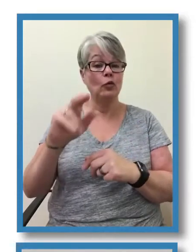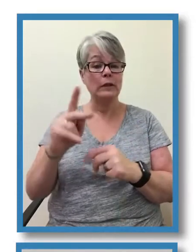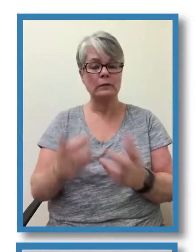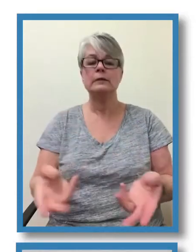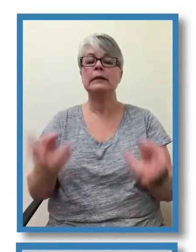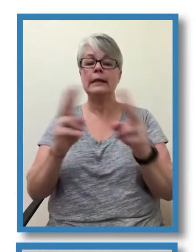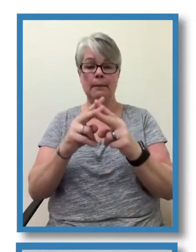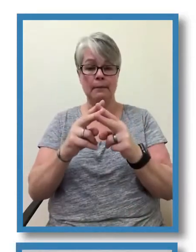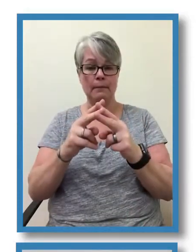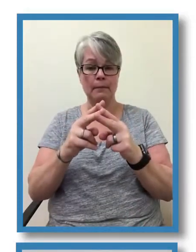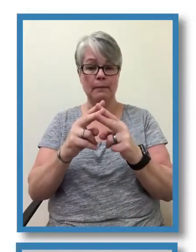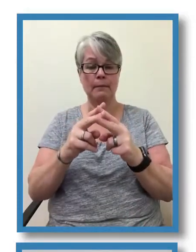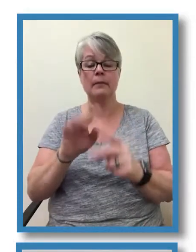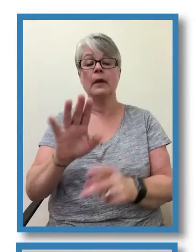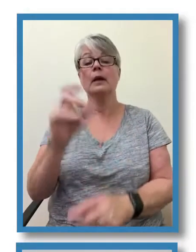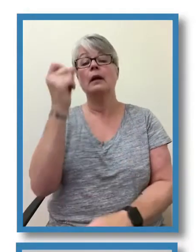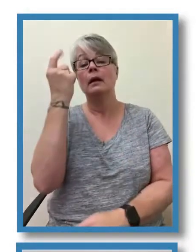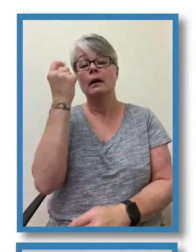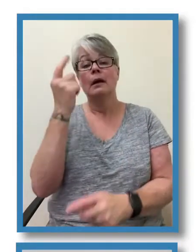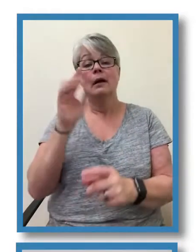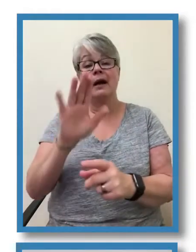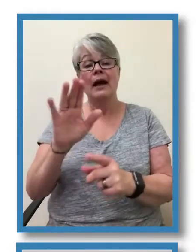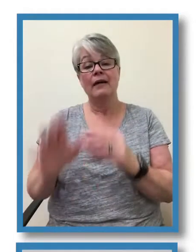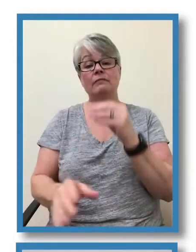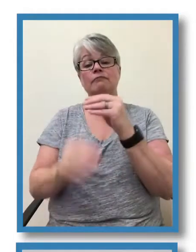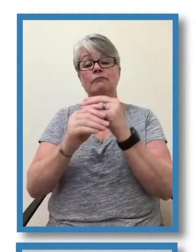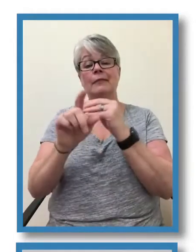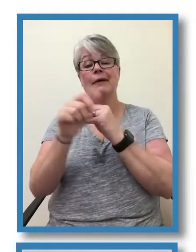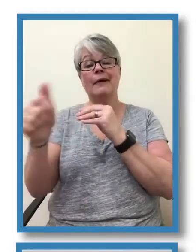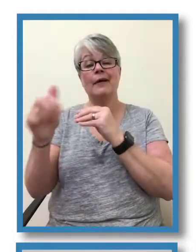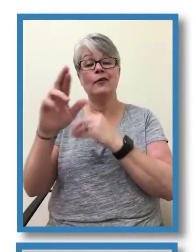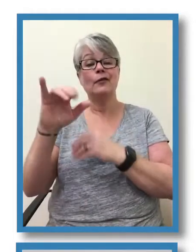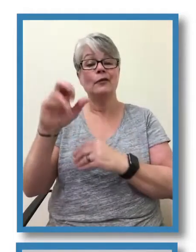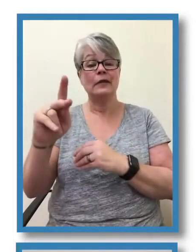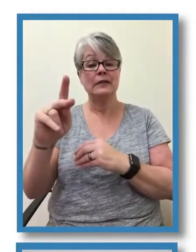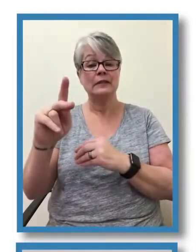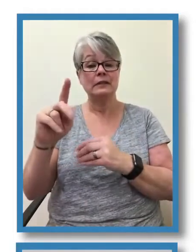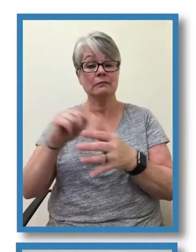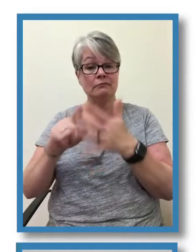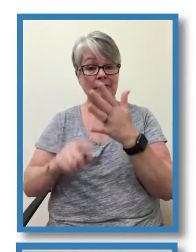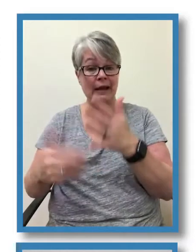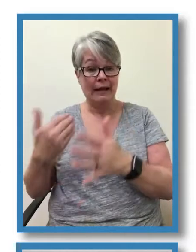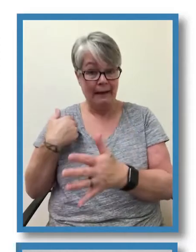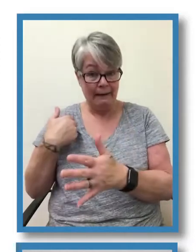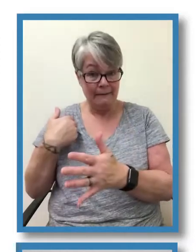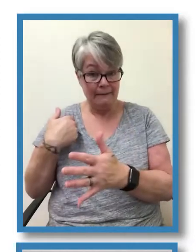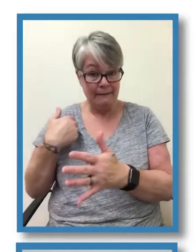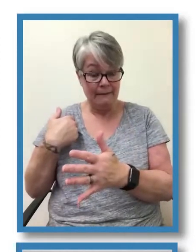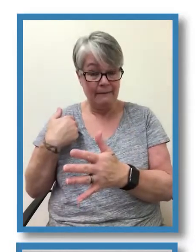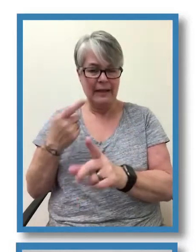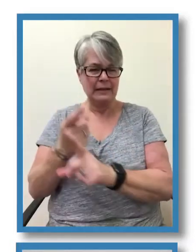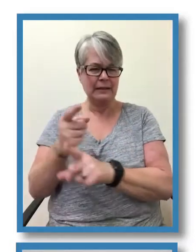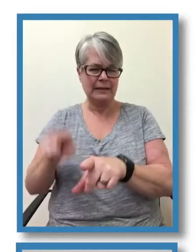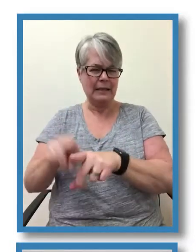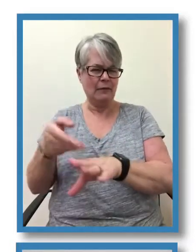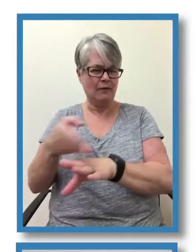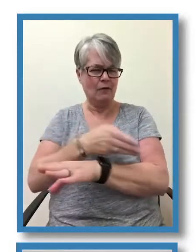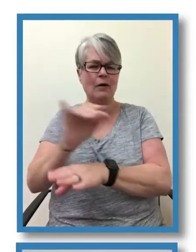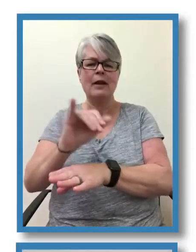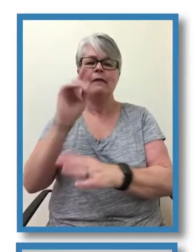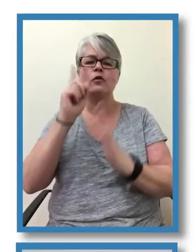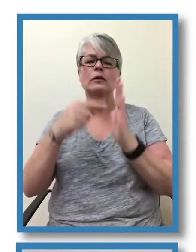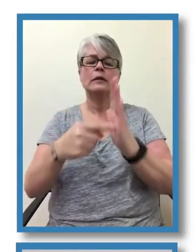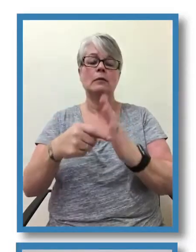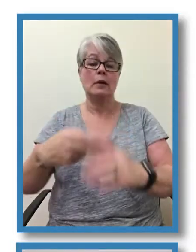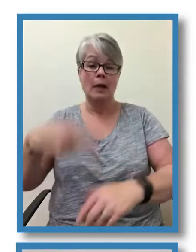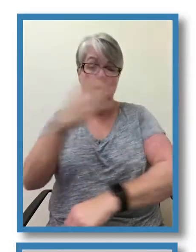high blood pressure, cholesterol, diabetes, any of those, the risk again doubles again. So if you have age plus